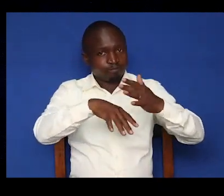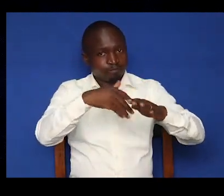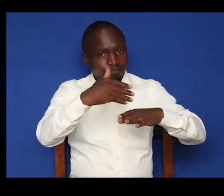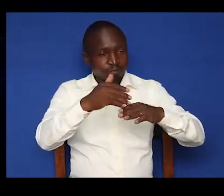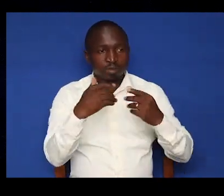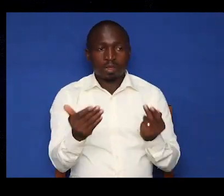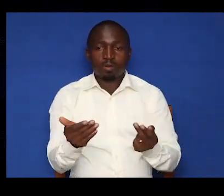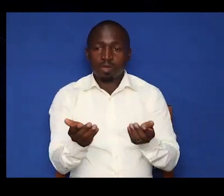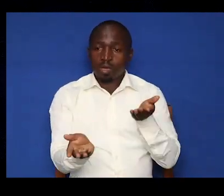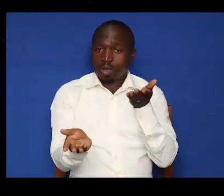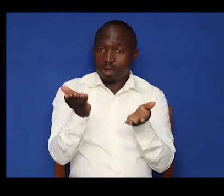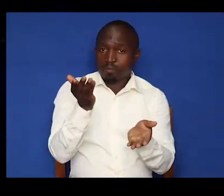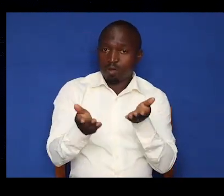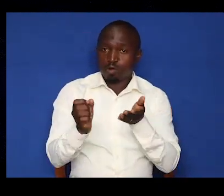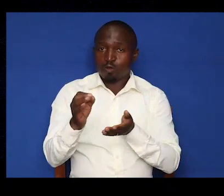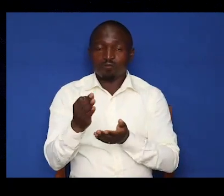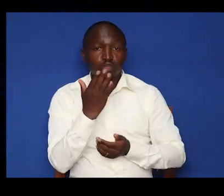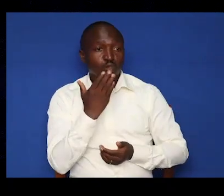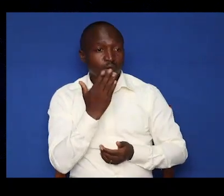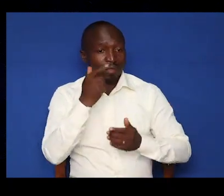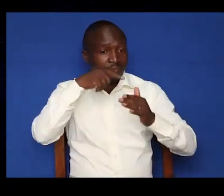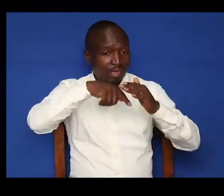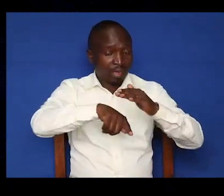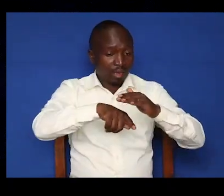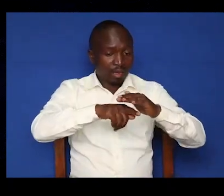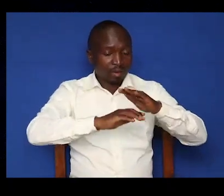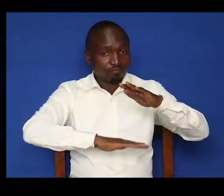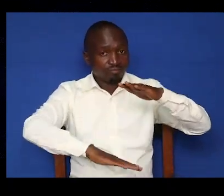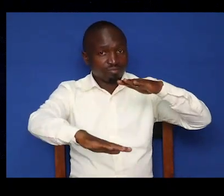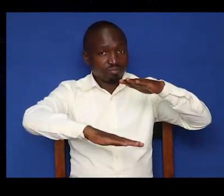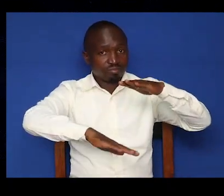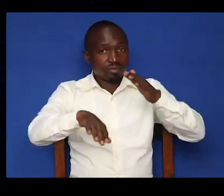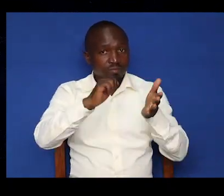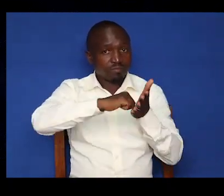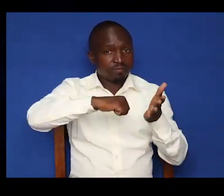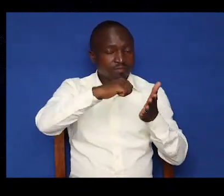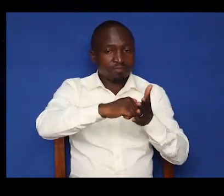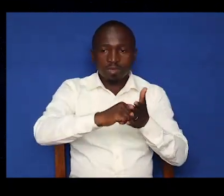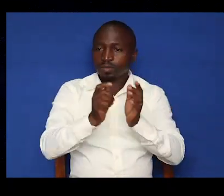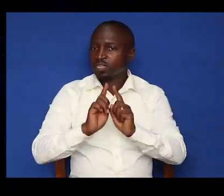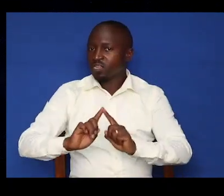But the amount of salt minerals contained in oceanic bedrocks not the same to all